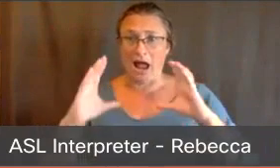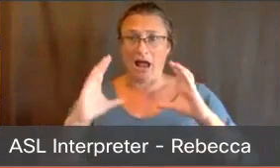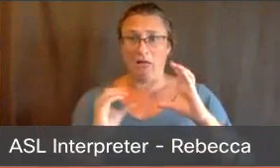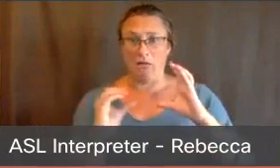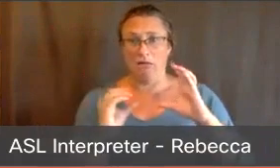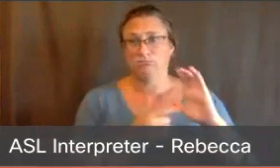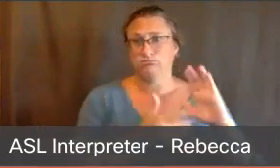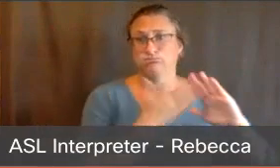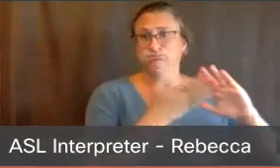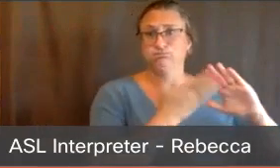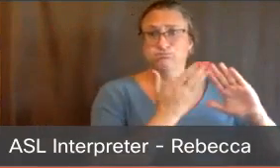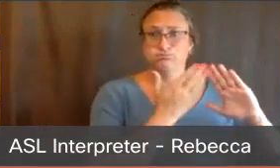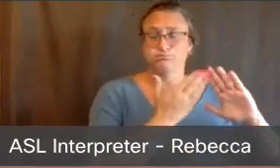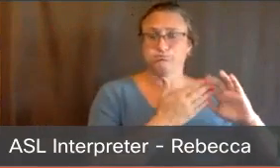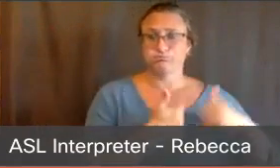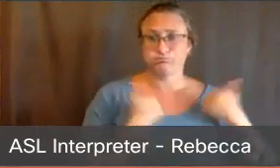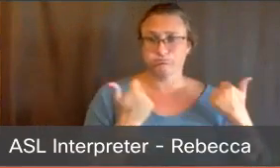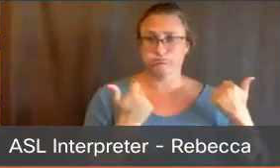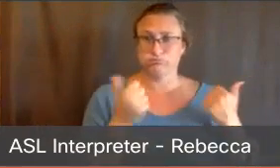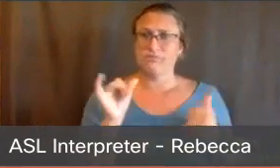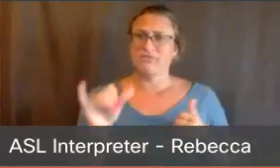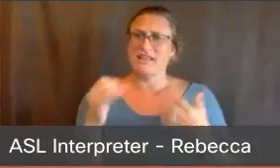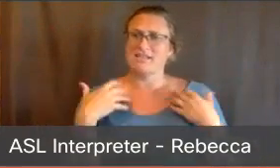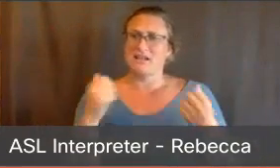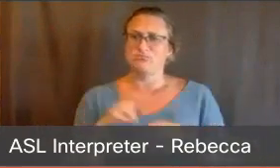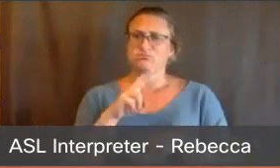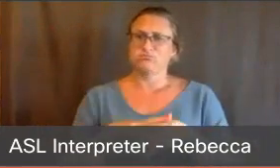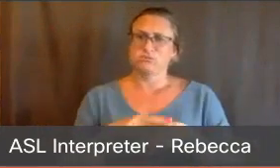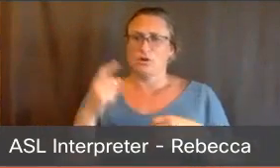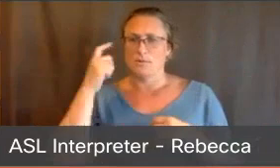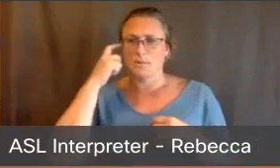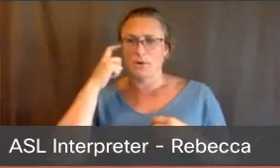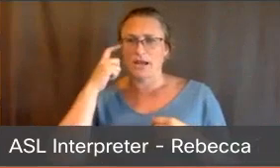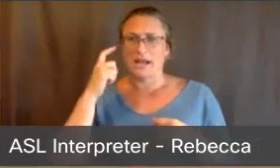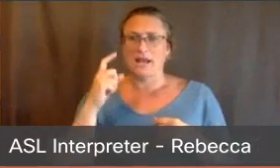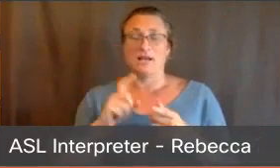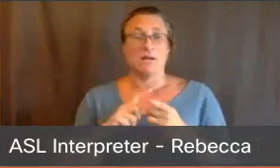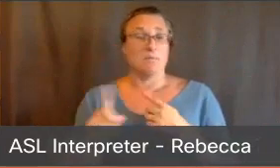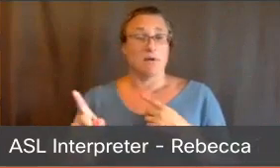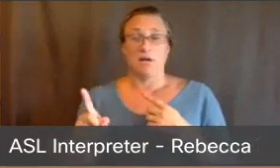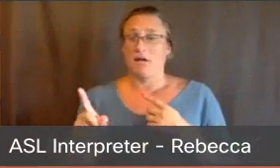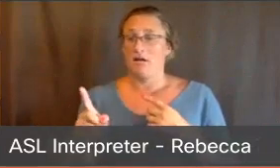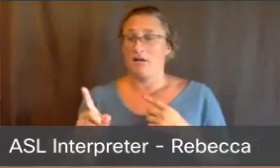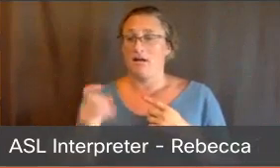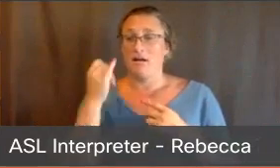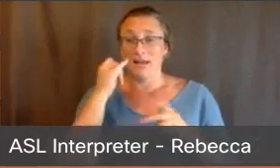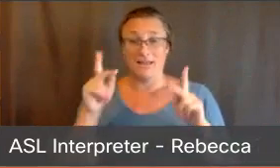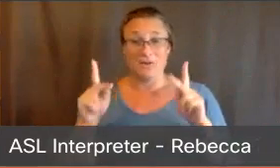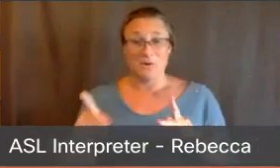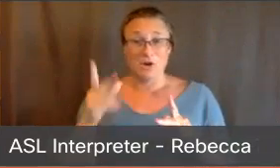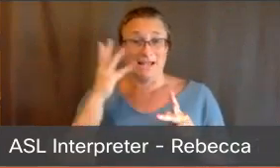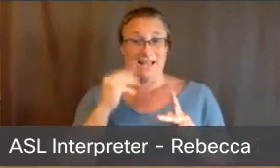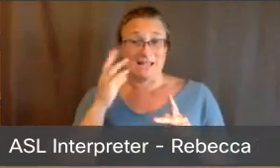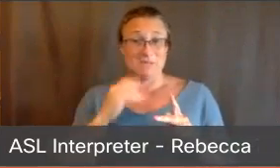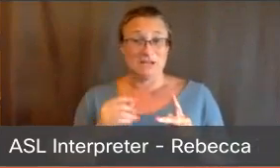front part of my brain off and the back will take over. What happens though is, in a traumatized brain, because the front part